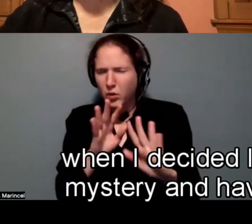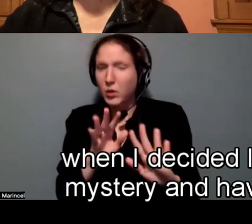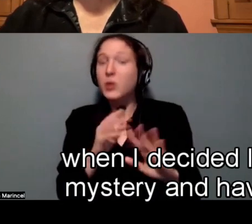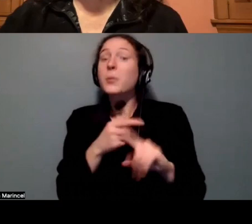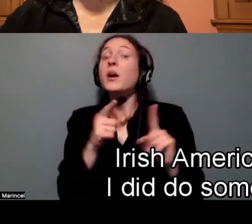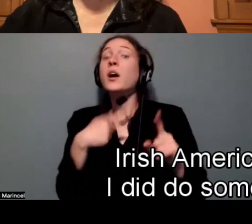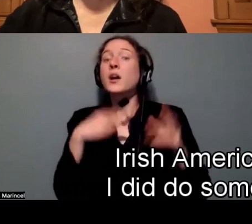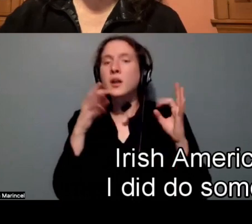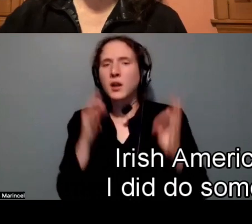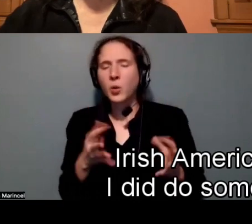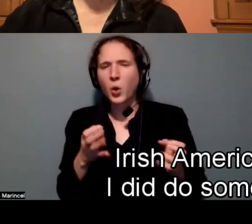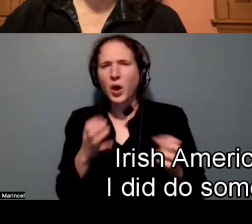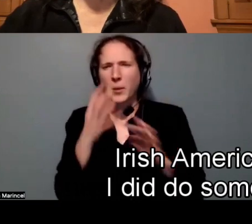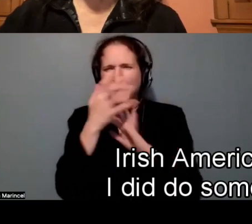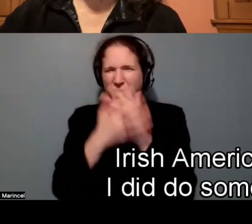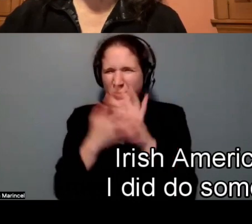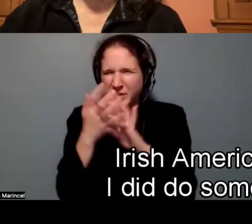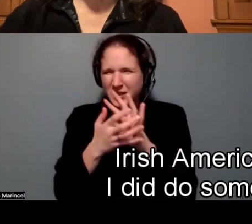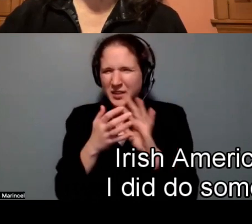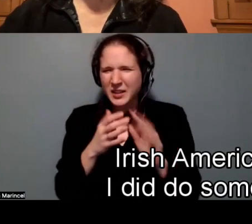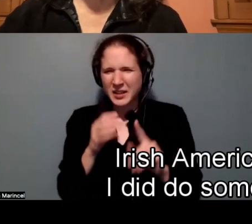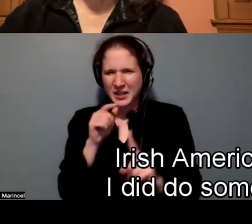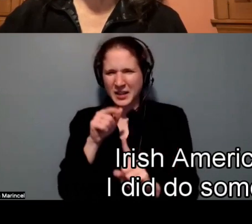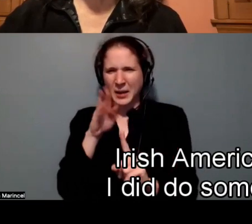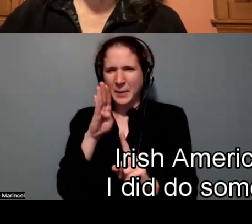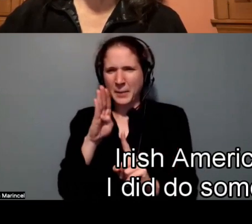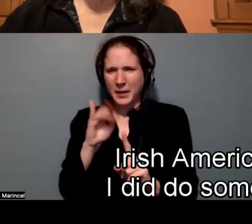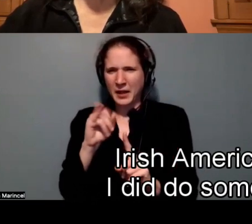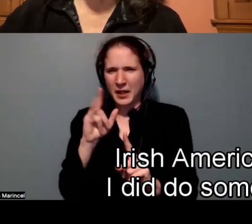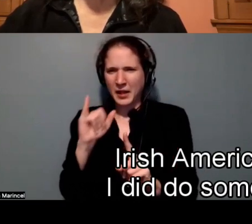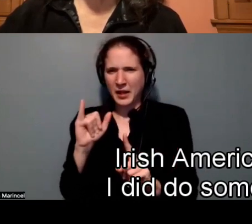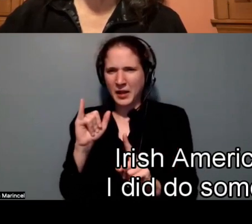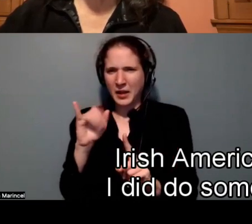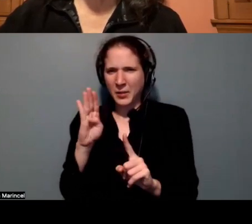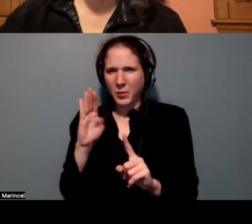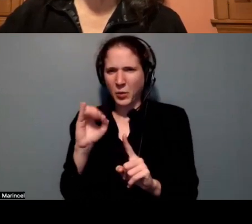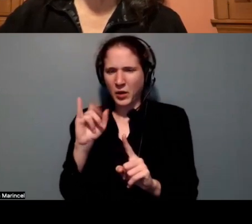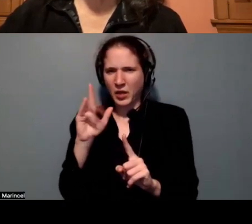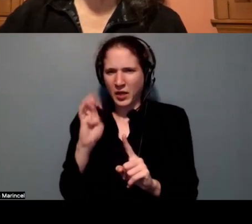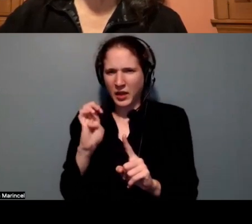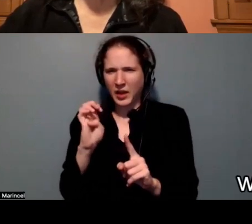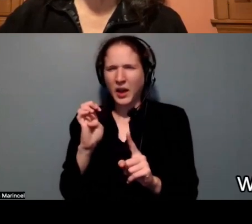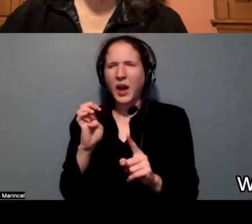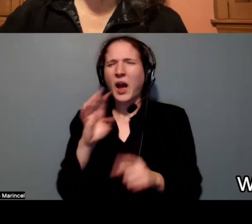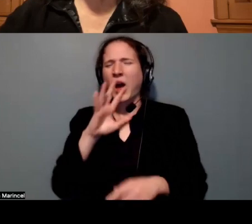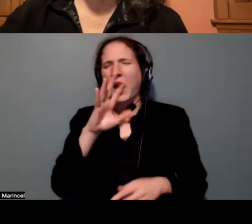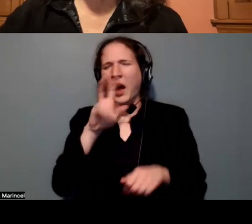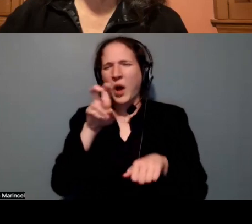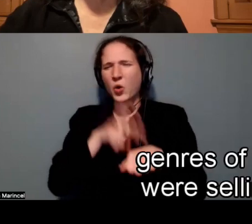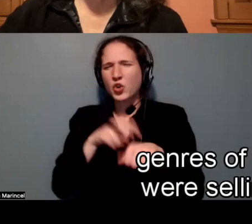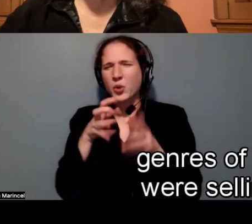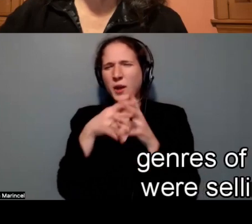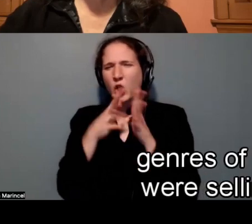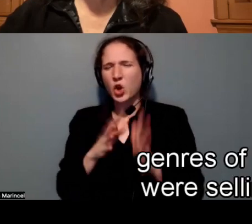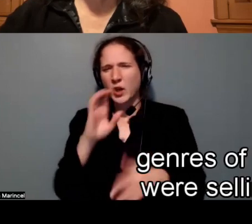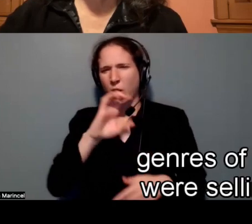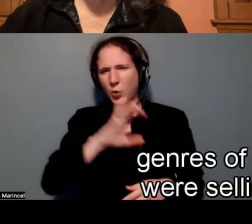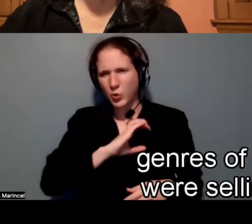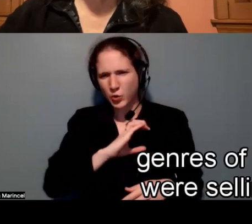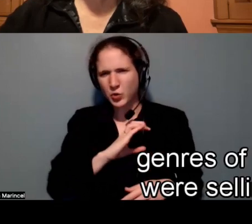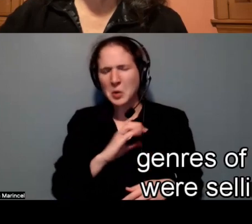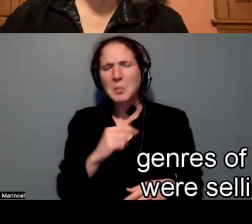Billy Boyle Irish-American character, I did do some research into what genres